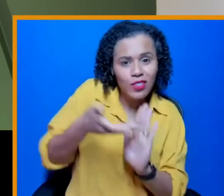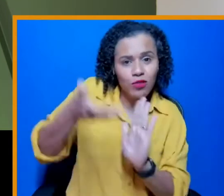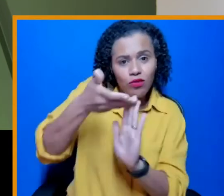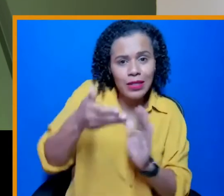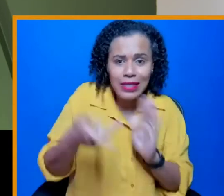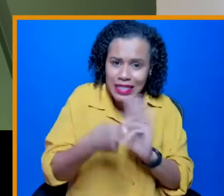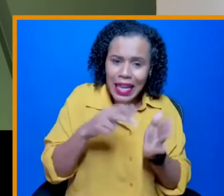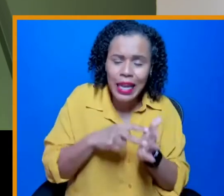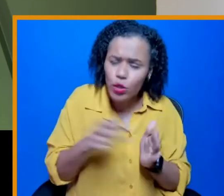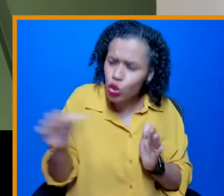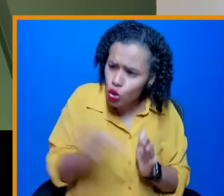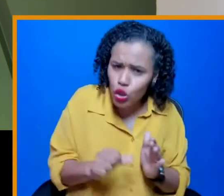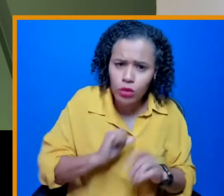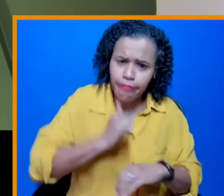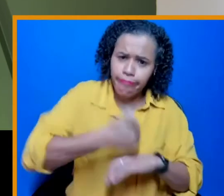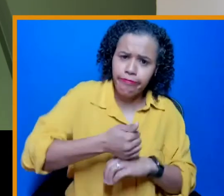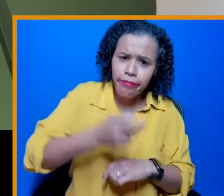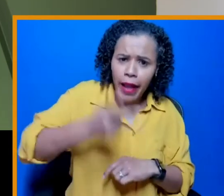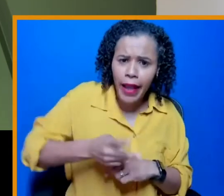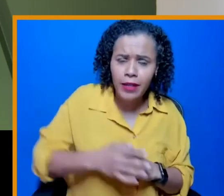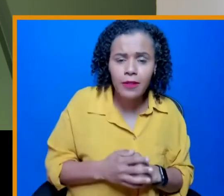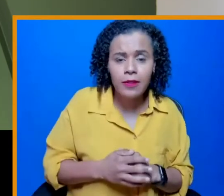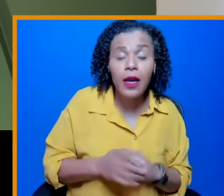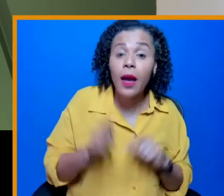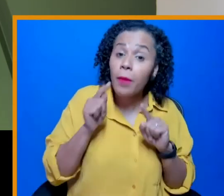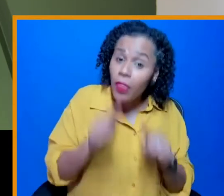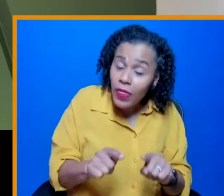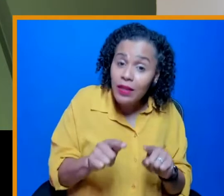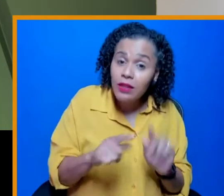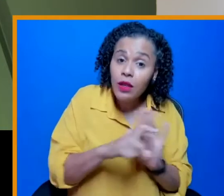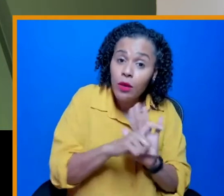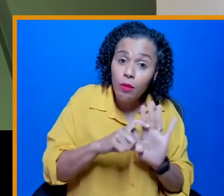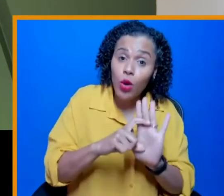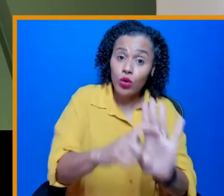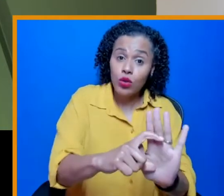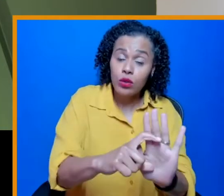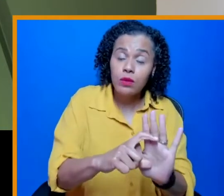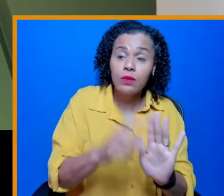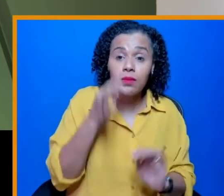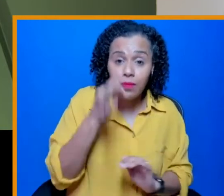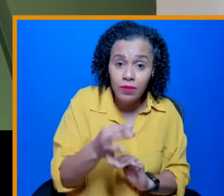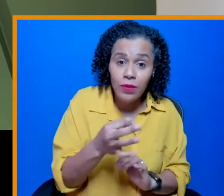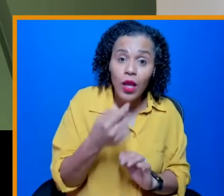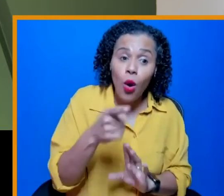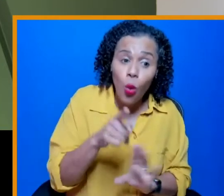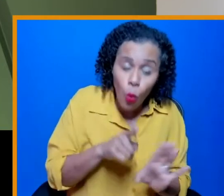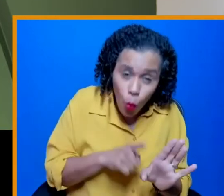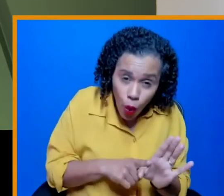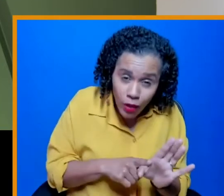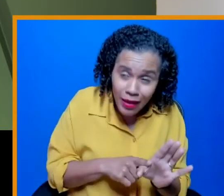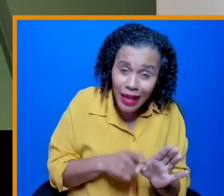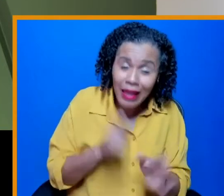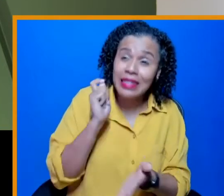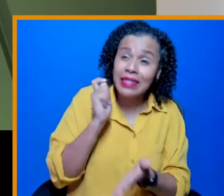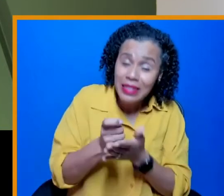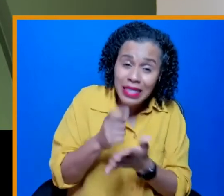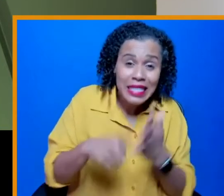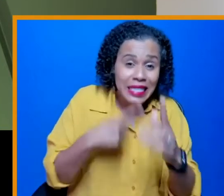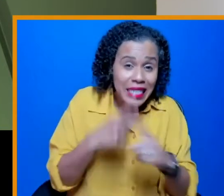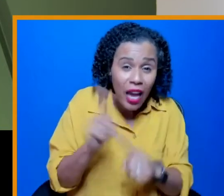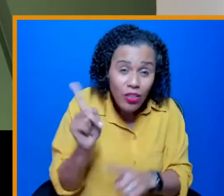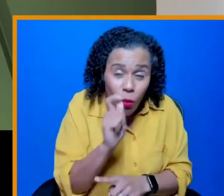Most importantly, though, this motion calls for a year-long windfall tax on the record profits of gas producers and